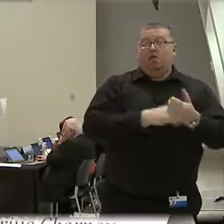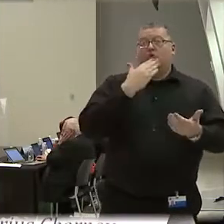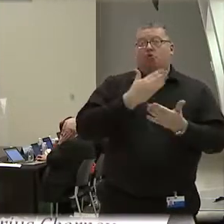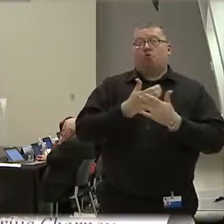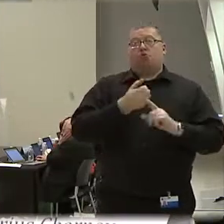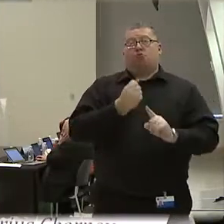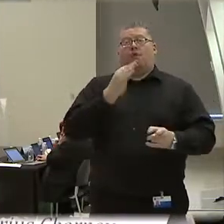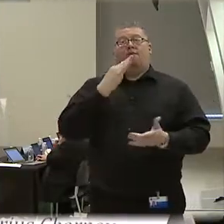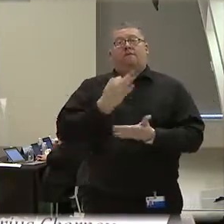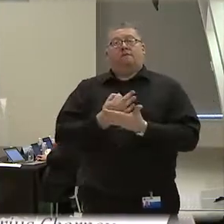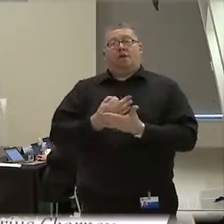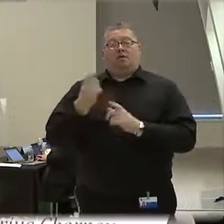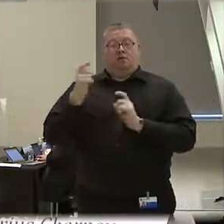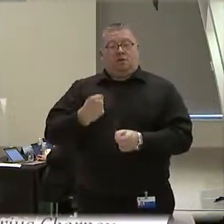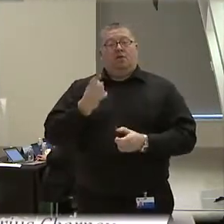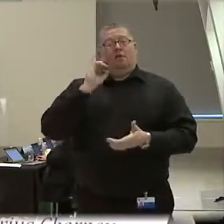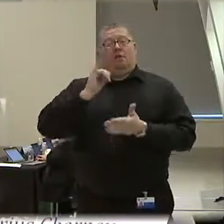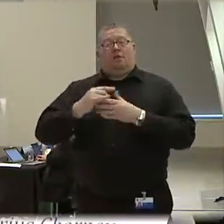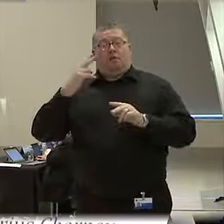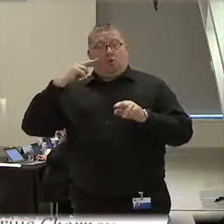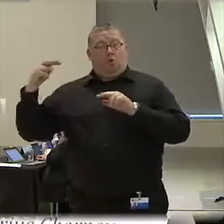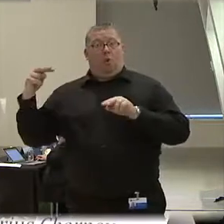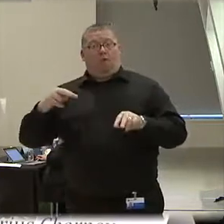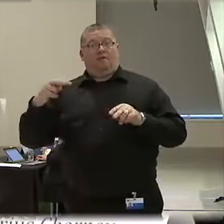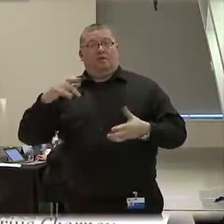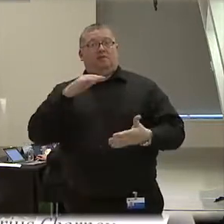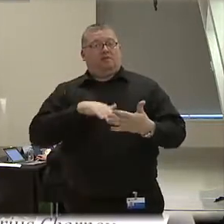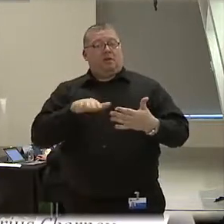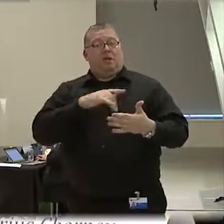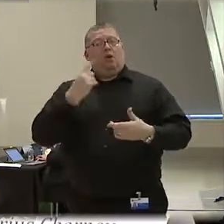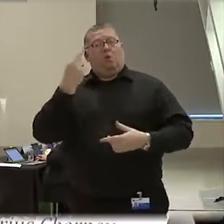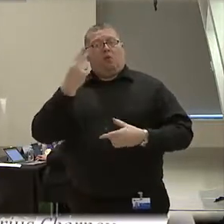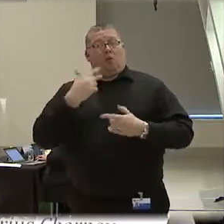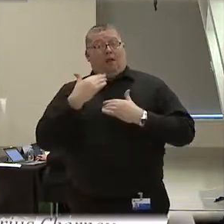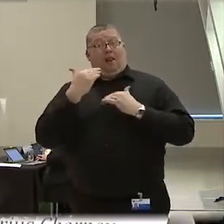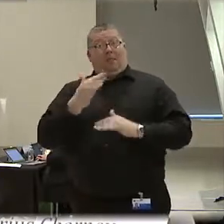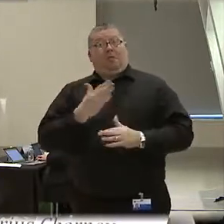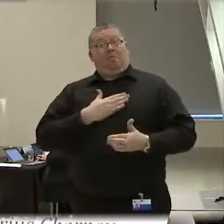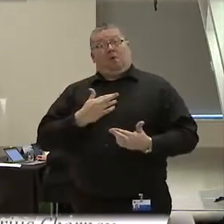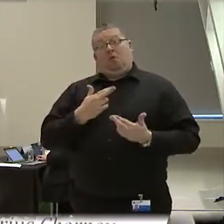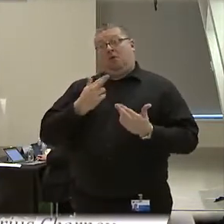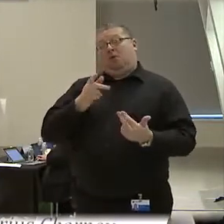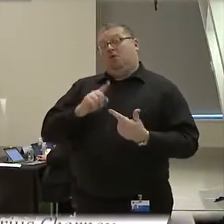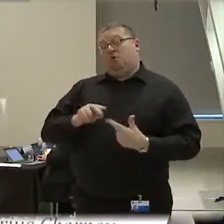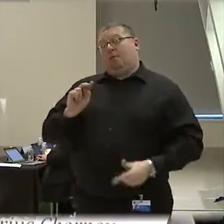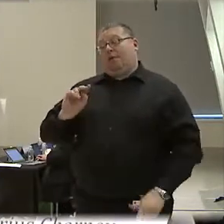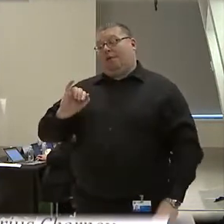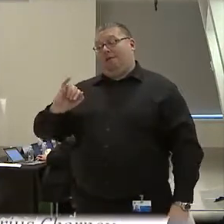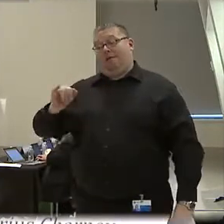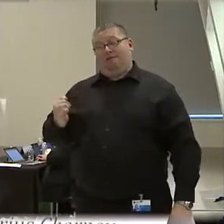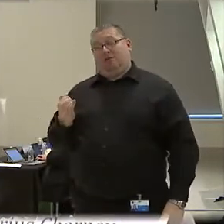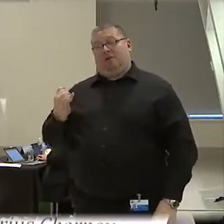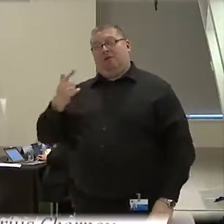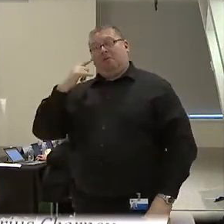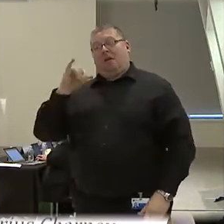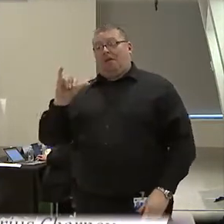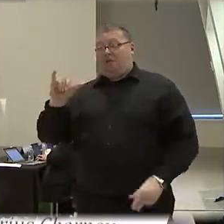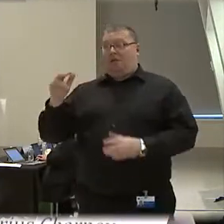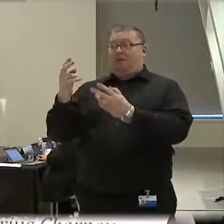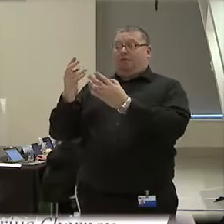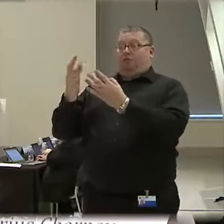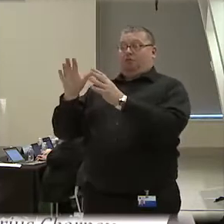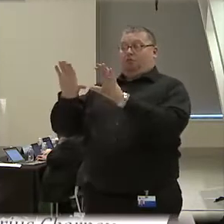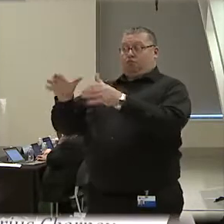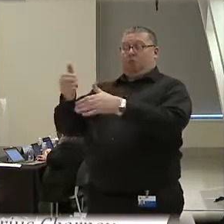of funding for studies of civilian oversight. The reason that I limited my recommendation to the NIJ was because this task force was created